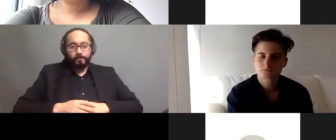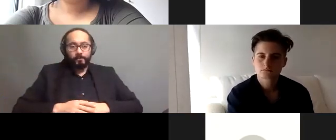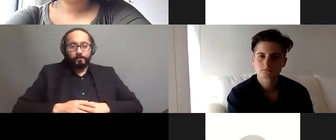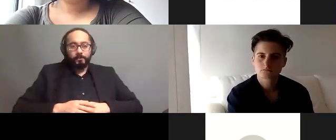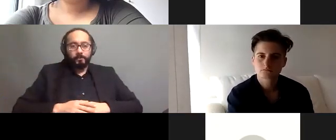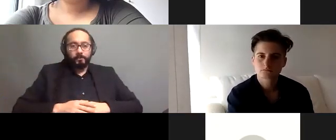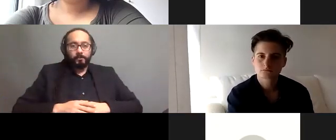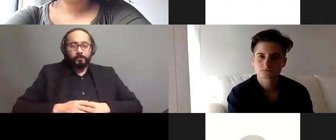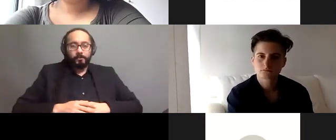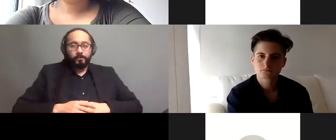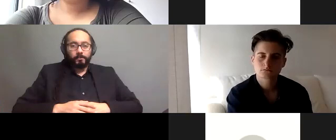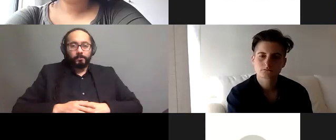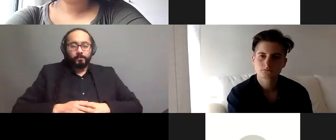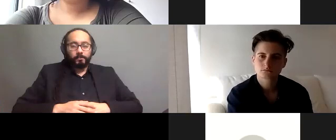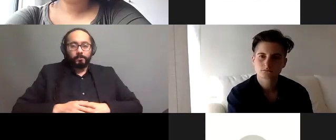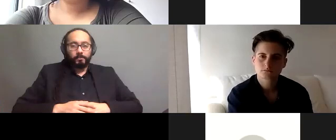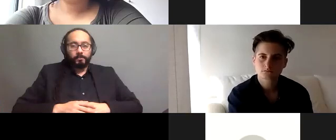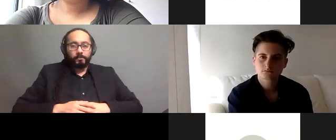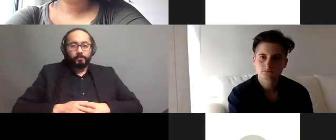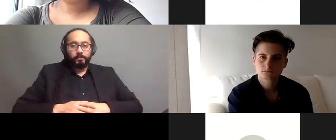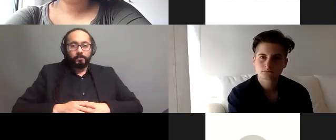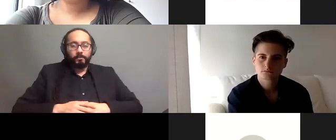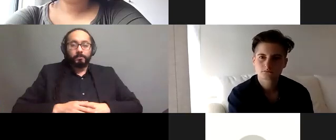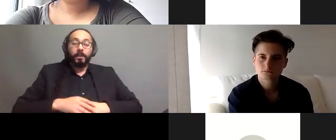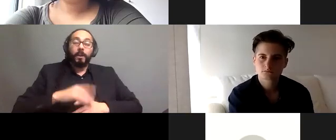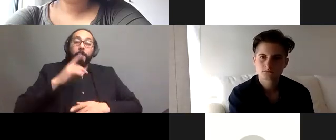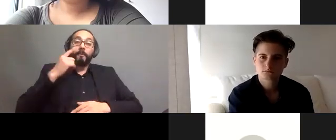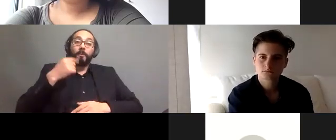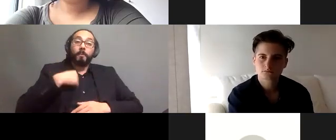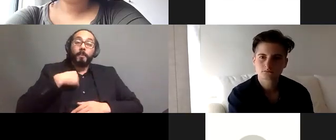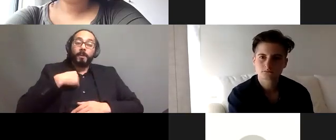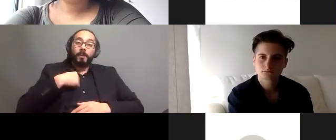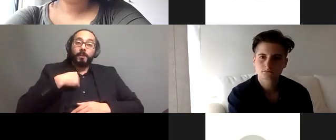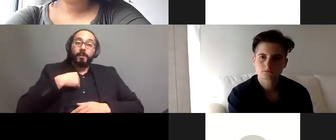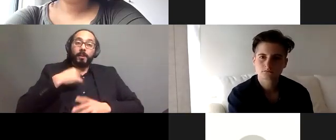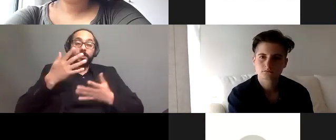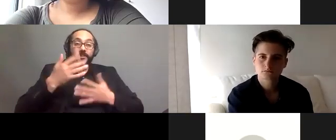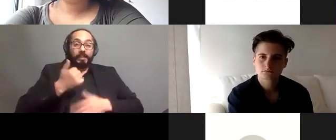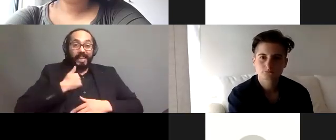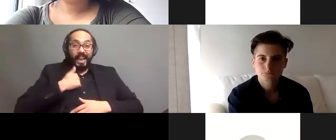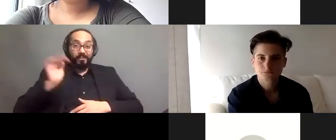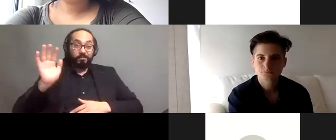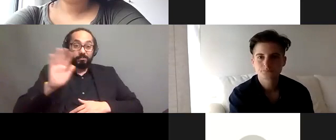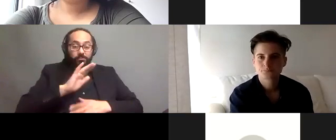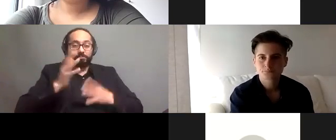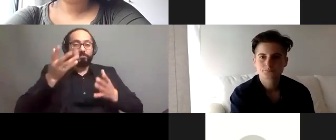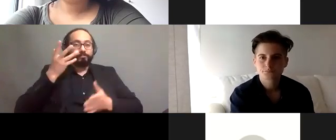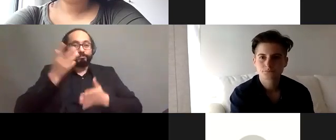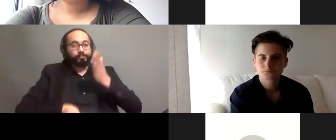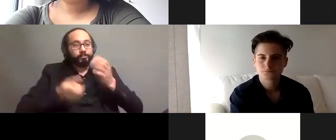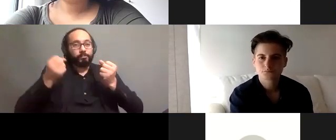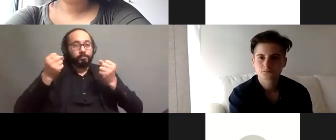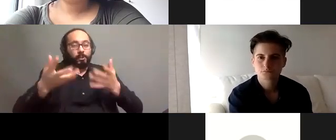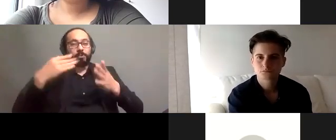not just in my case, but for this country as a whole, is we've completely lost a lot of our traditional medicine practices, which is